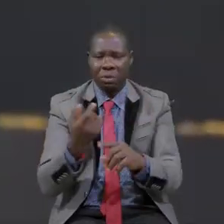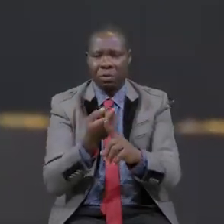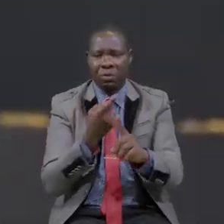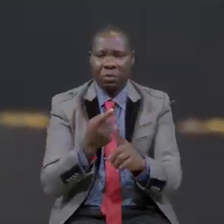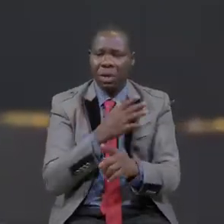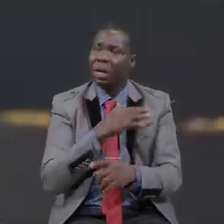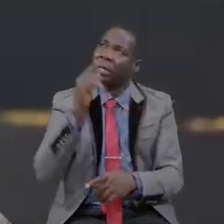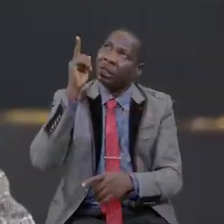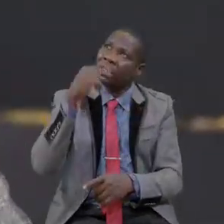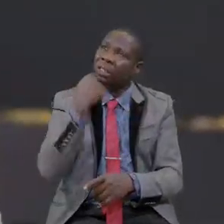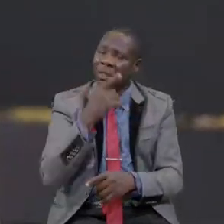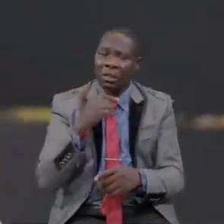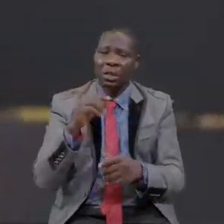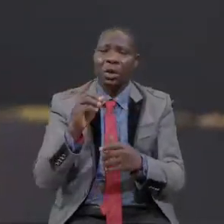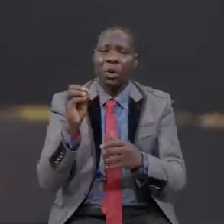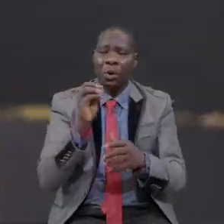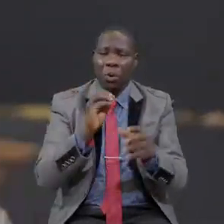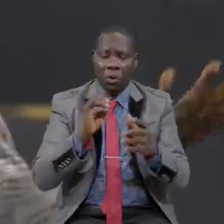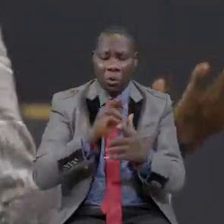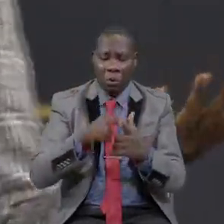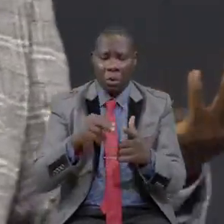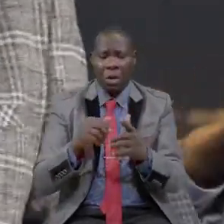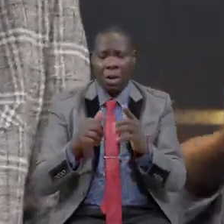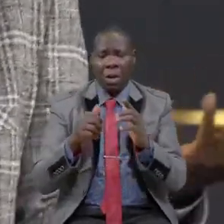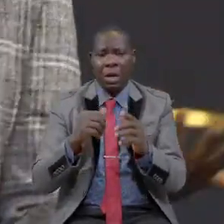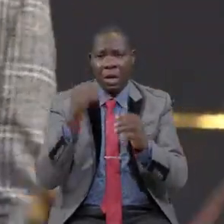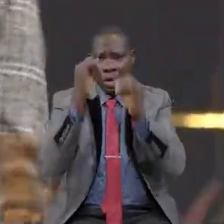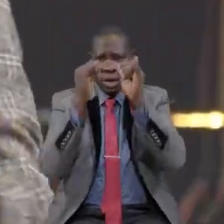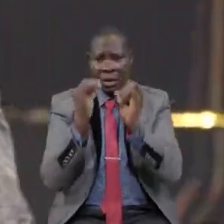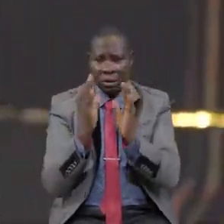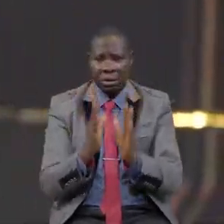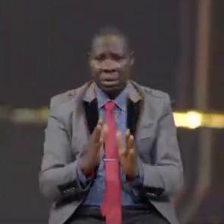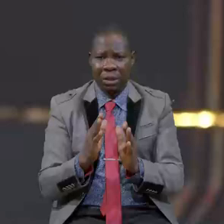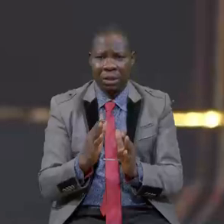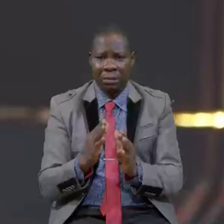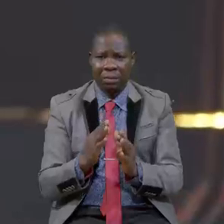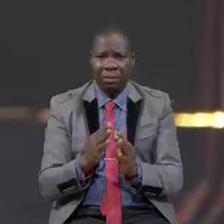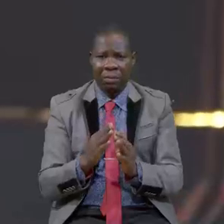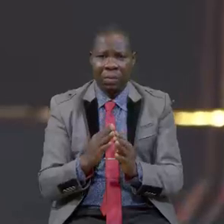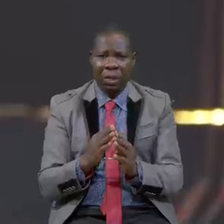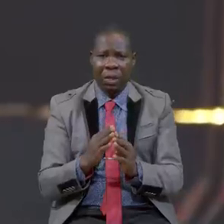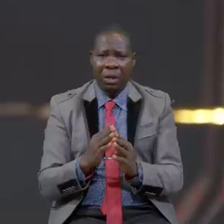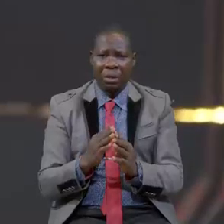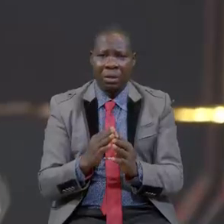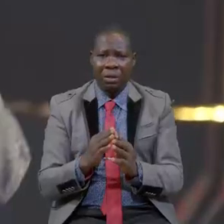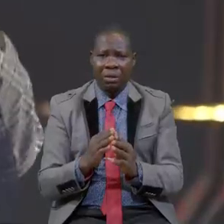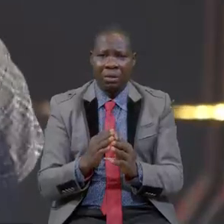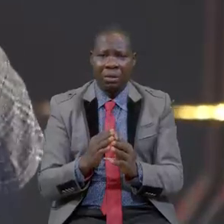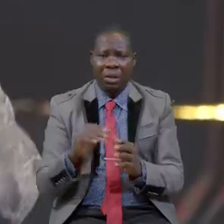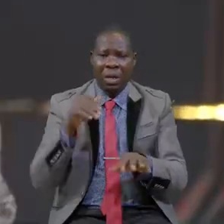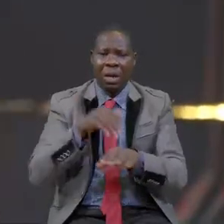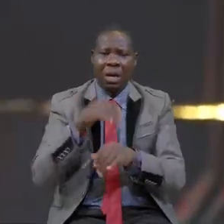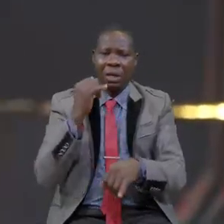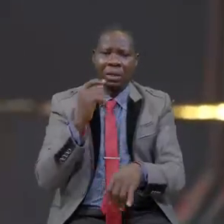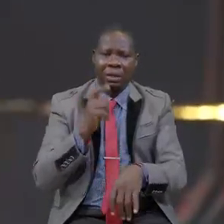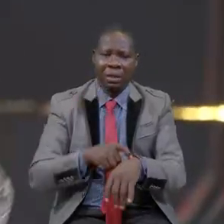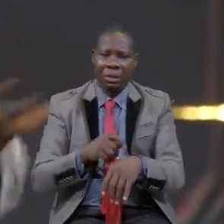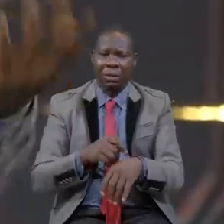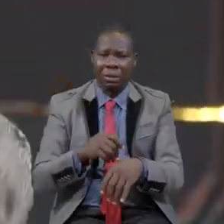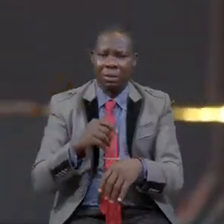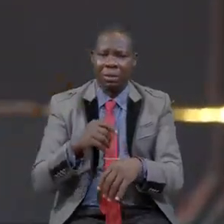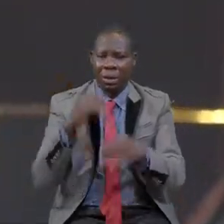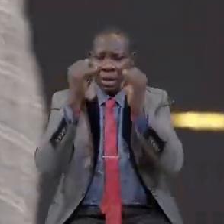nor adulterers sometimes adultery becomes the the in in some societies